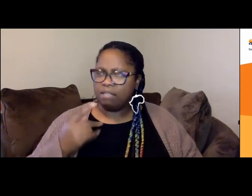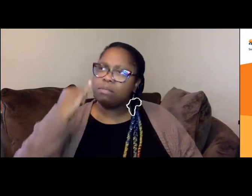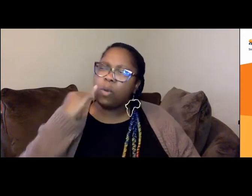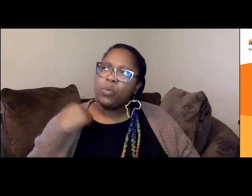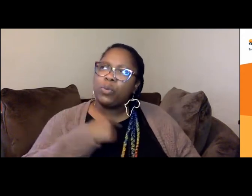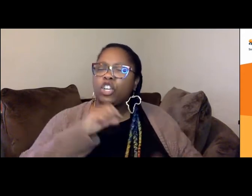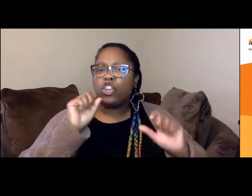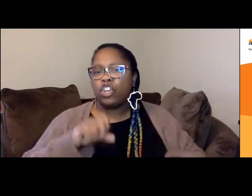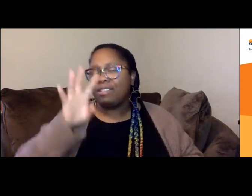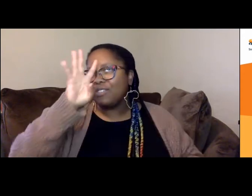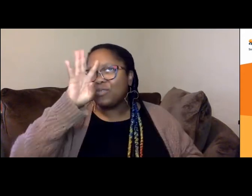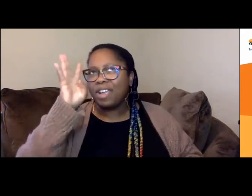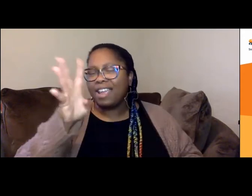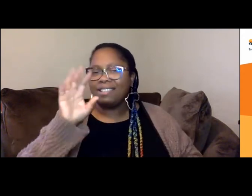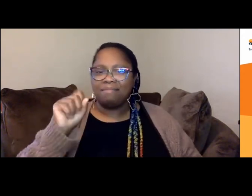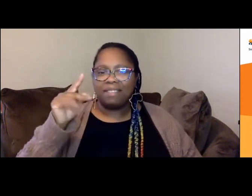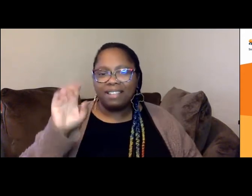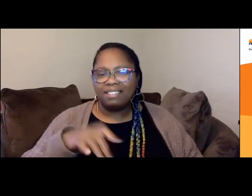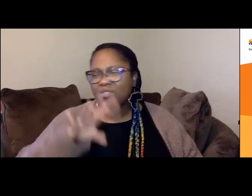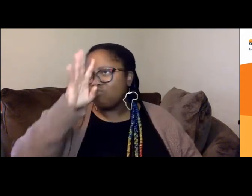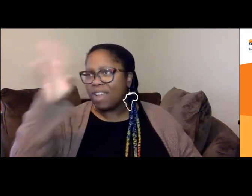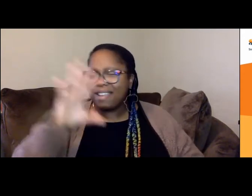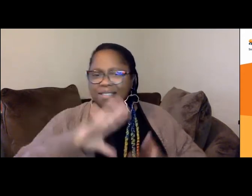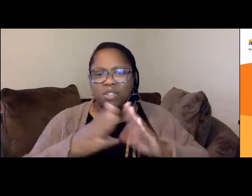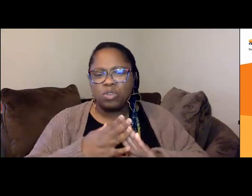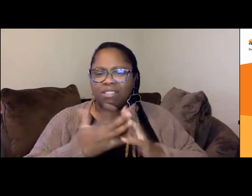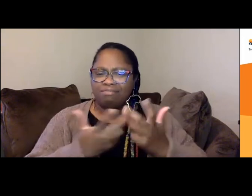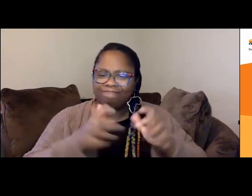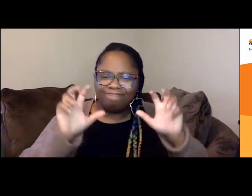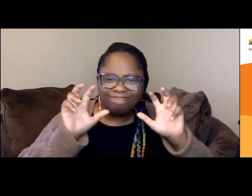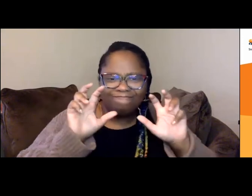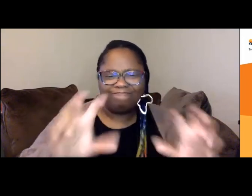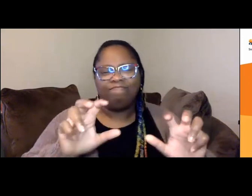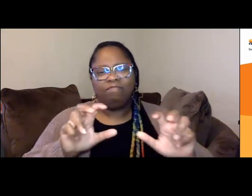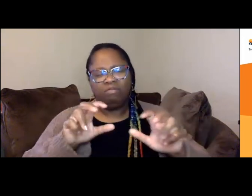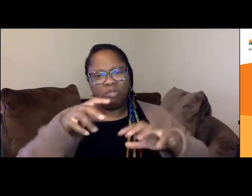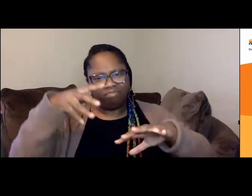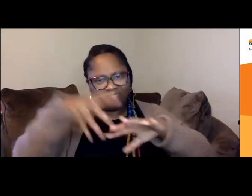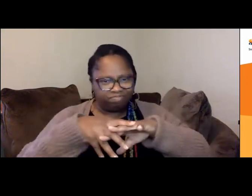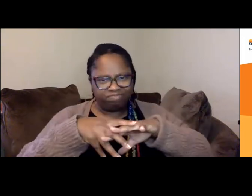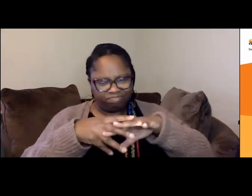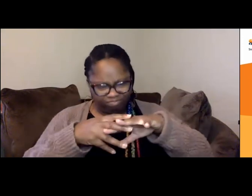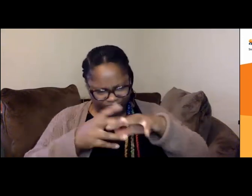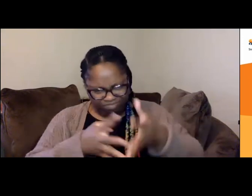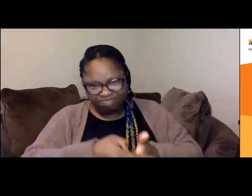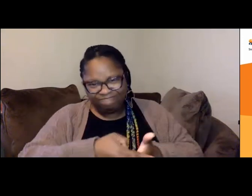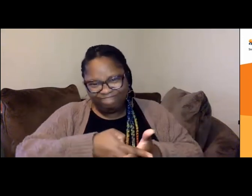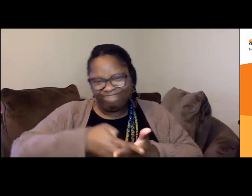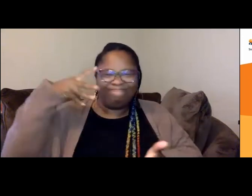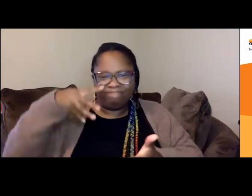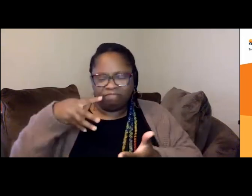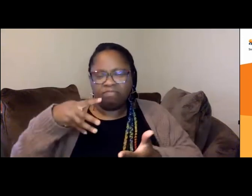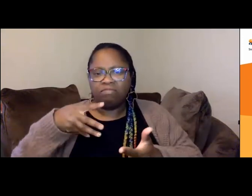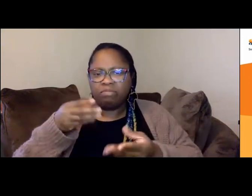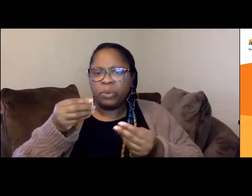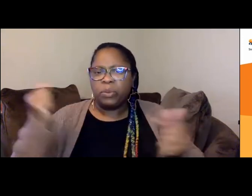create the space, create a community to invest deeply in tackling the root causes so that we eradicate these problems for good?